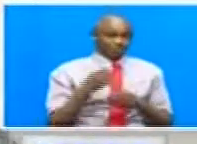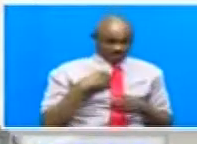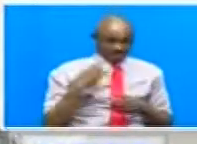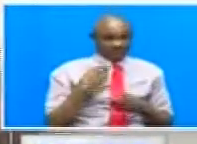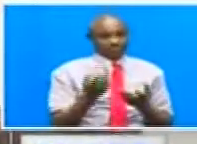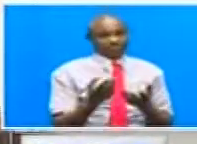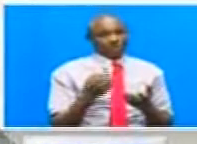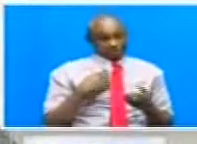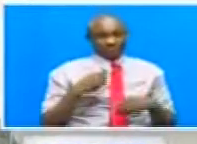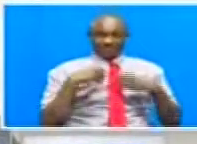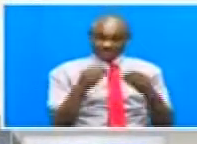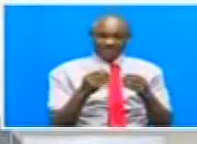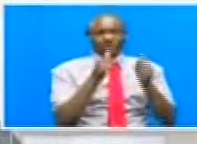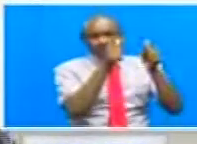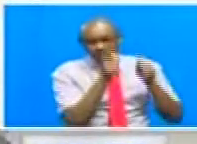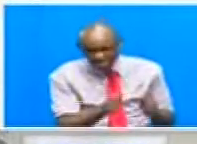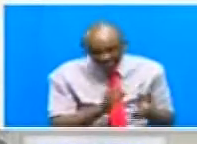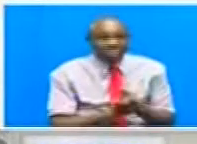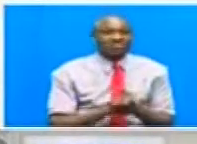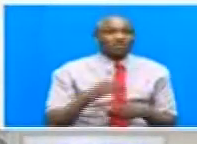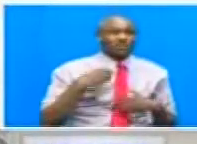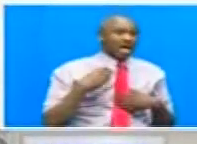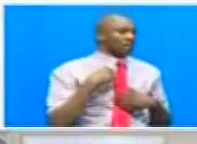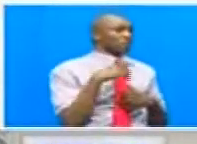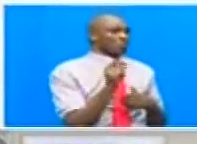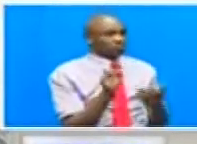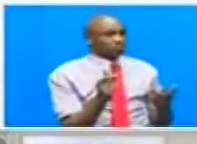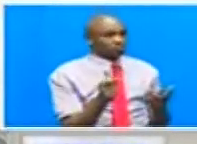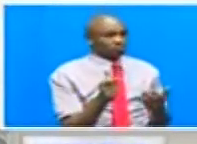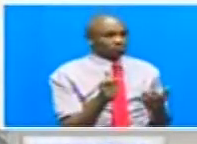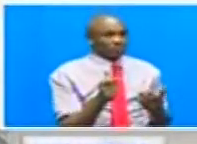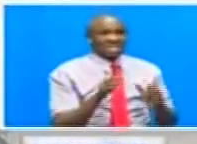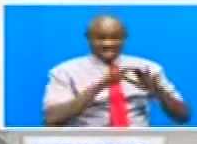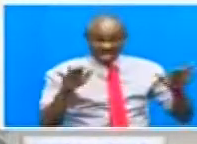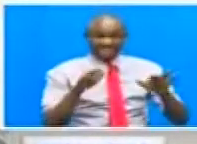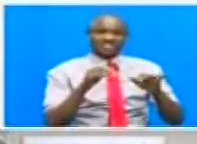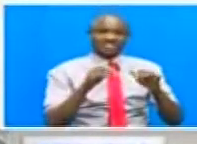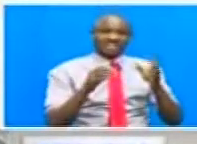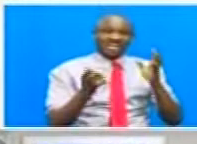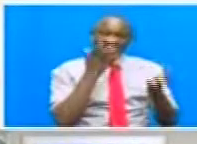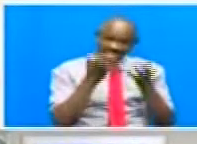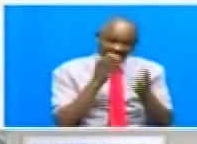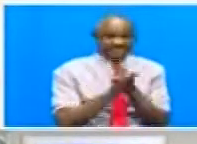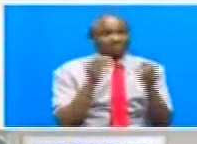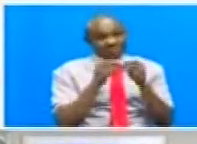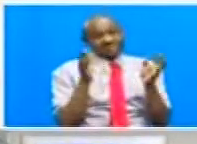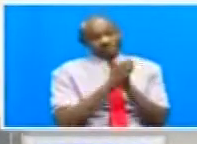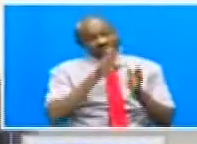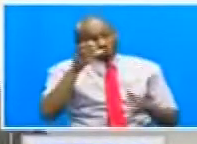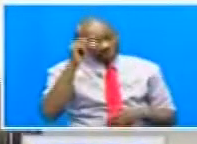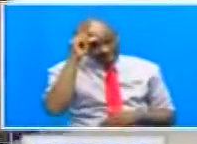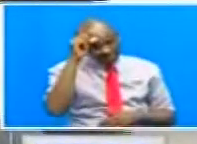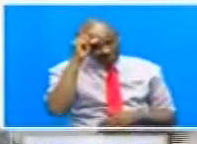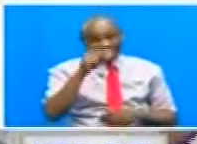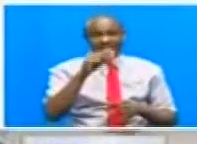spread out, and we have given out notices. We have done land clinics. We have done meetings with the county governments,